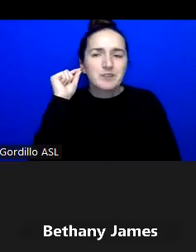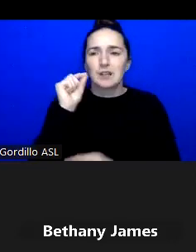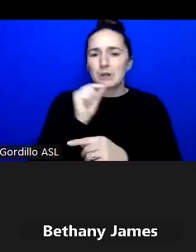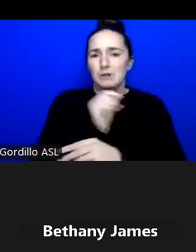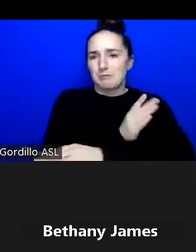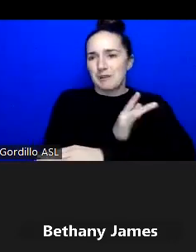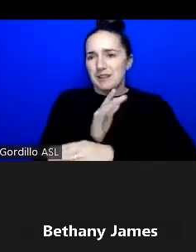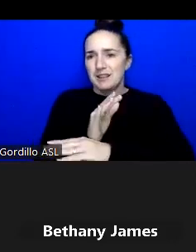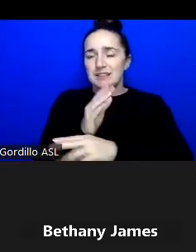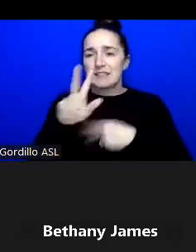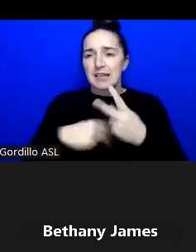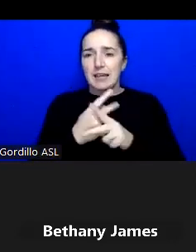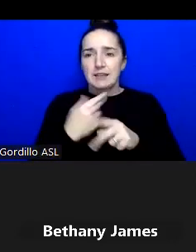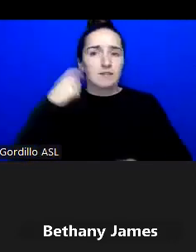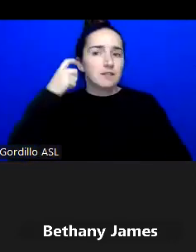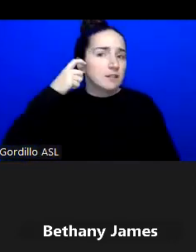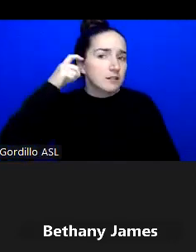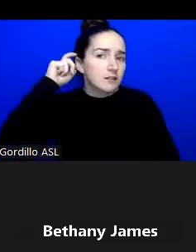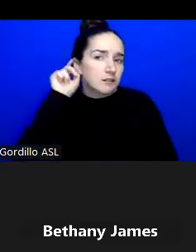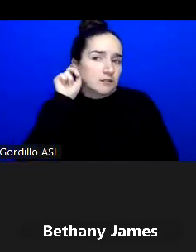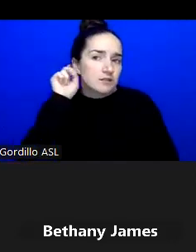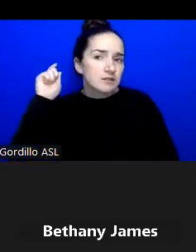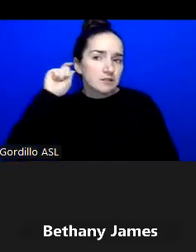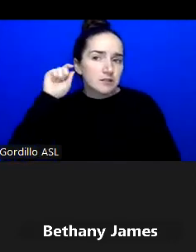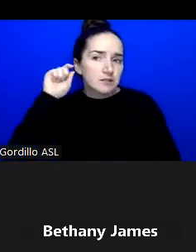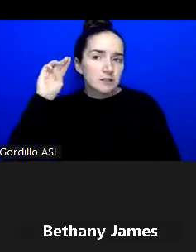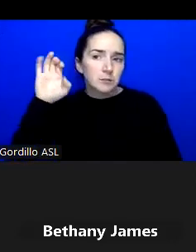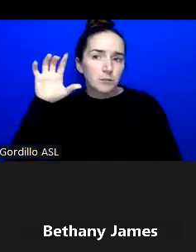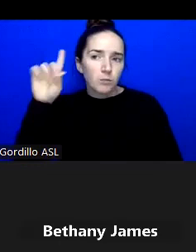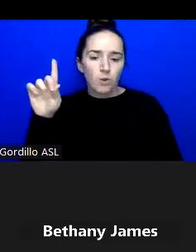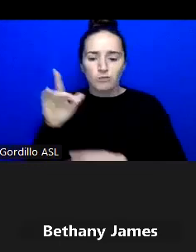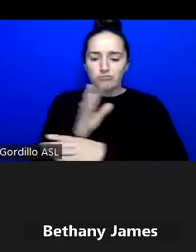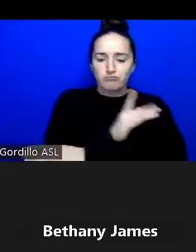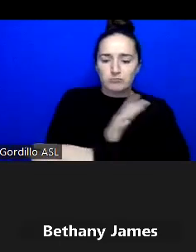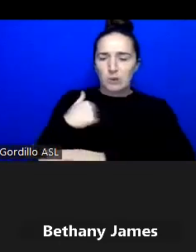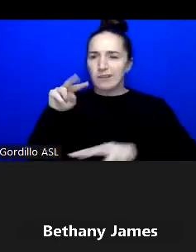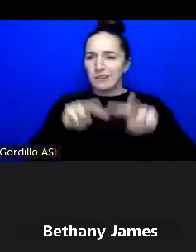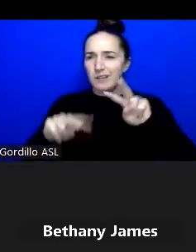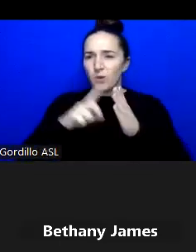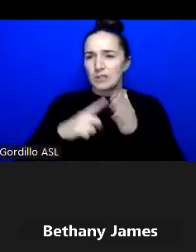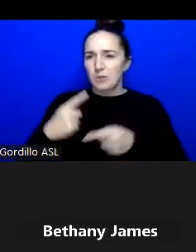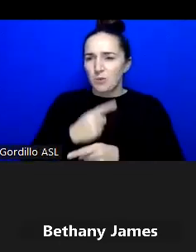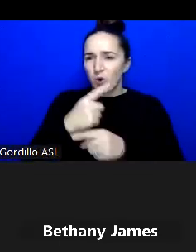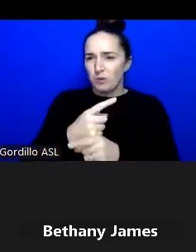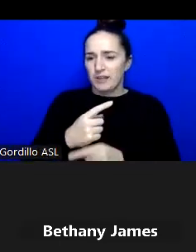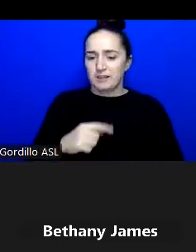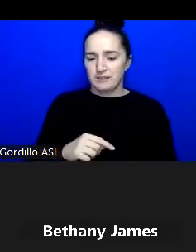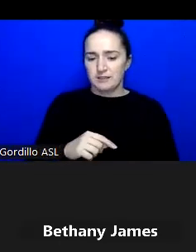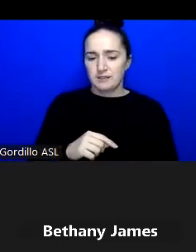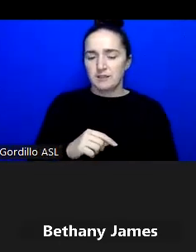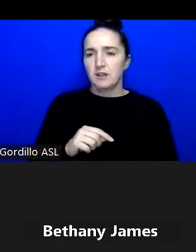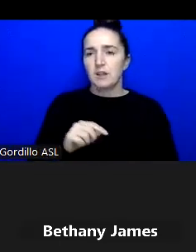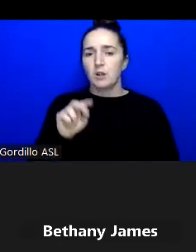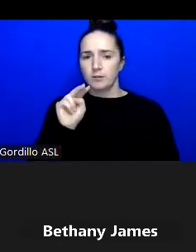the ear and may have a mold that anchor them down inside, and what's appropriate. Looking at the hearing loss, not every hearing aid